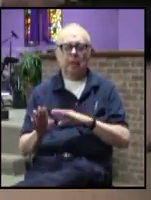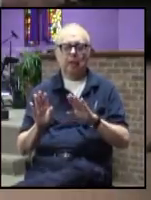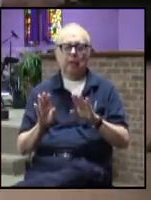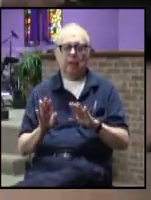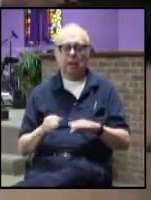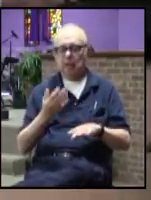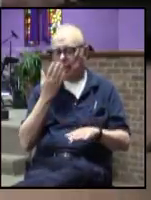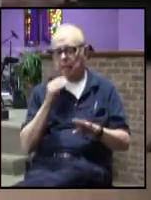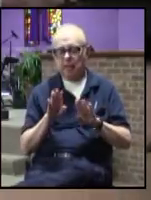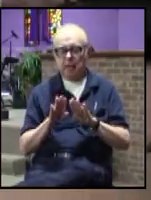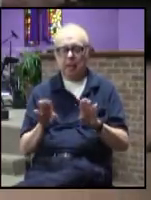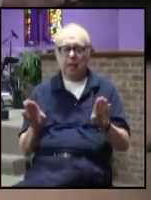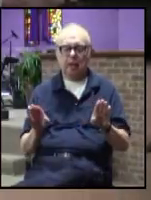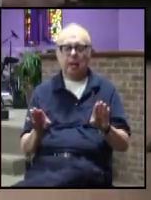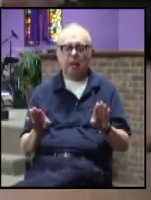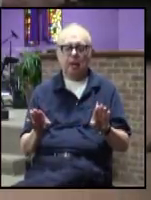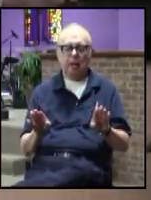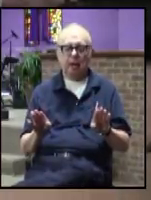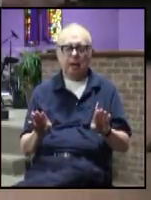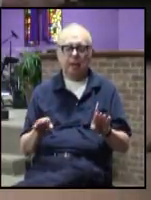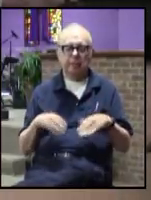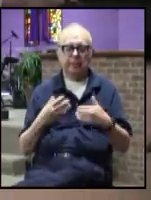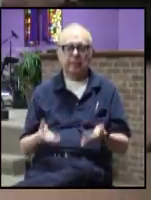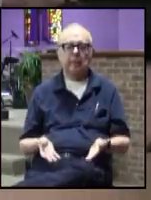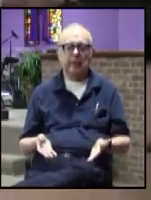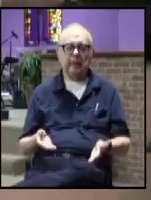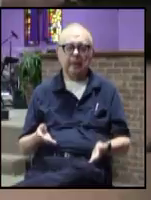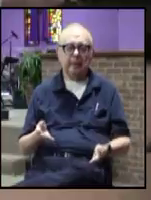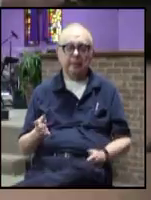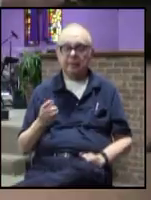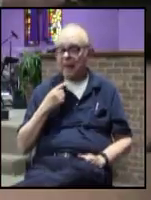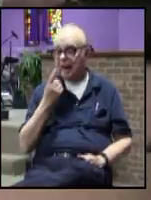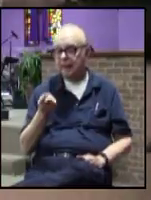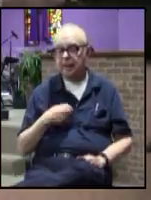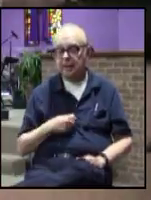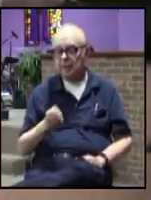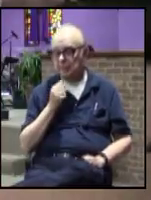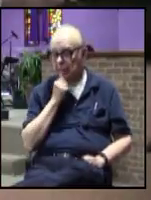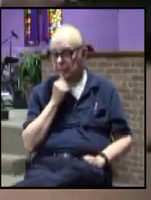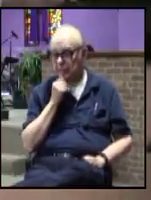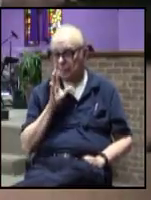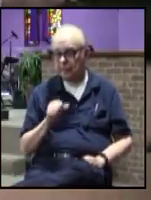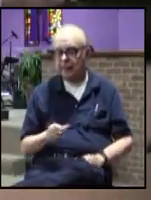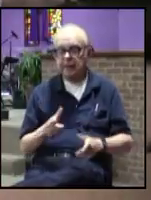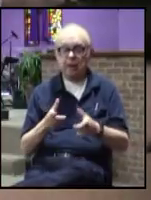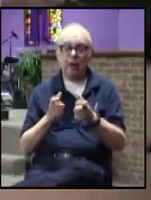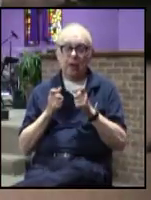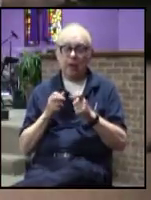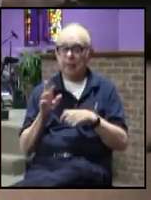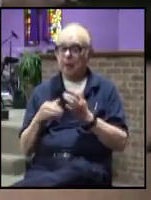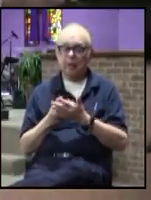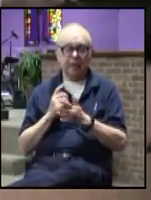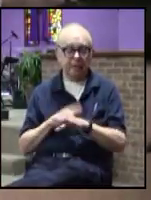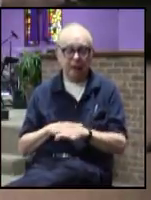in the front door, you drop dead, and at night you pray, Lord, I need patience, and hurry up, give it to me now.